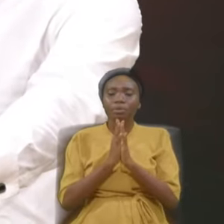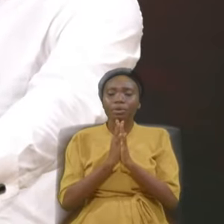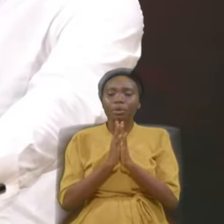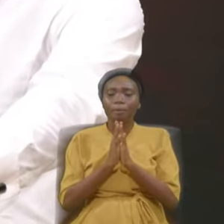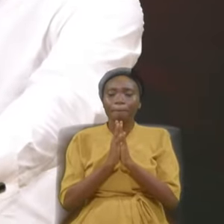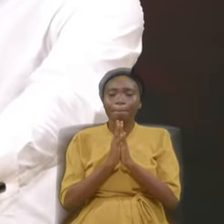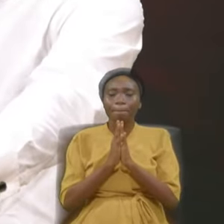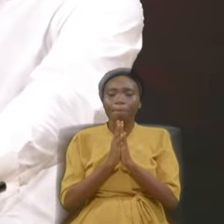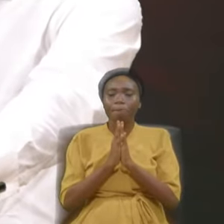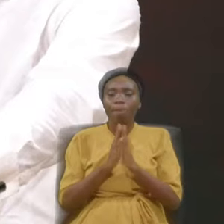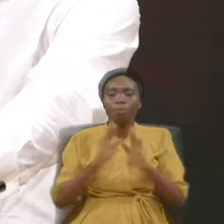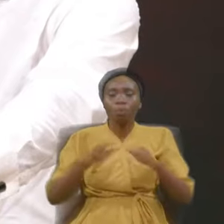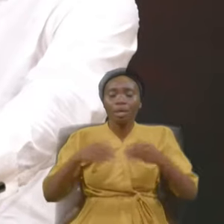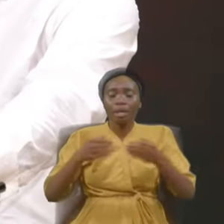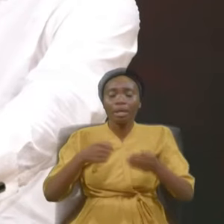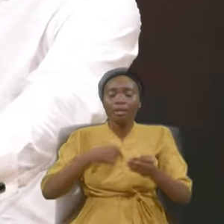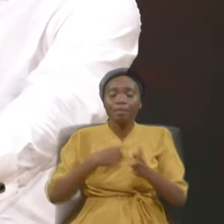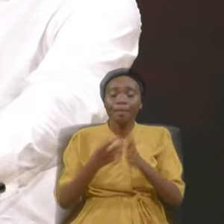Oh, Lord, I